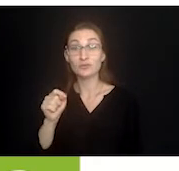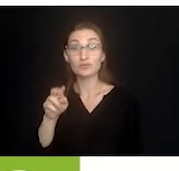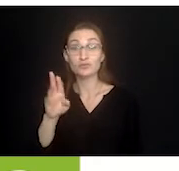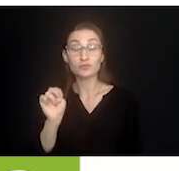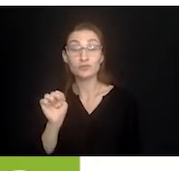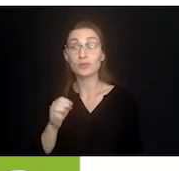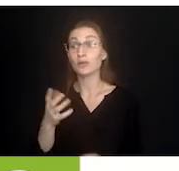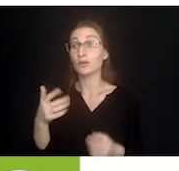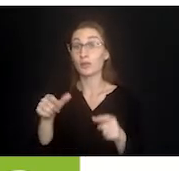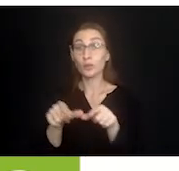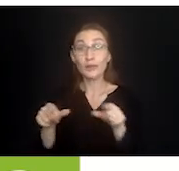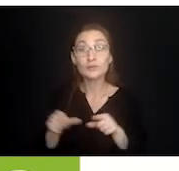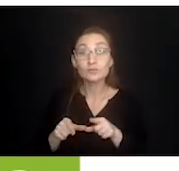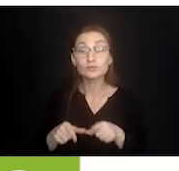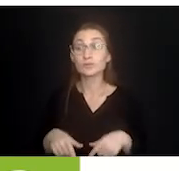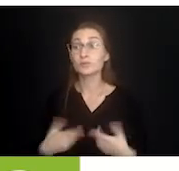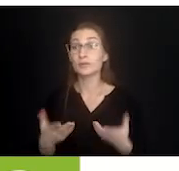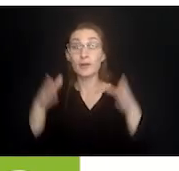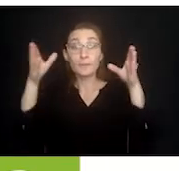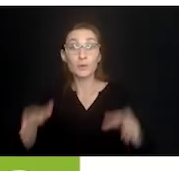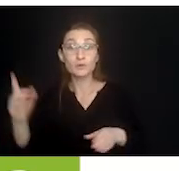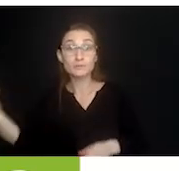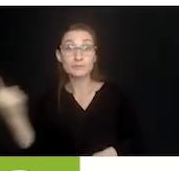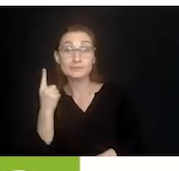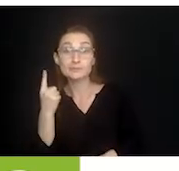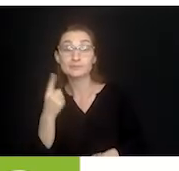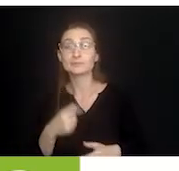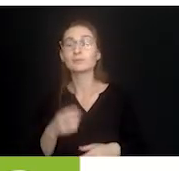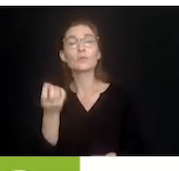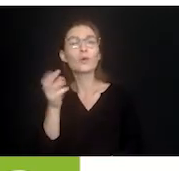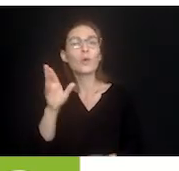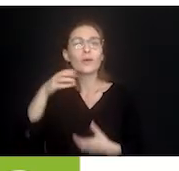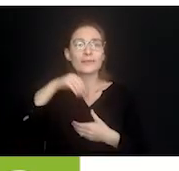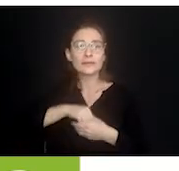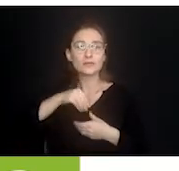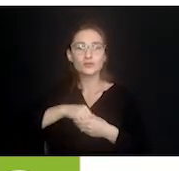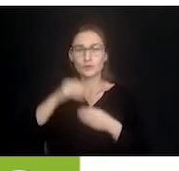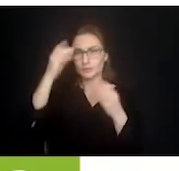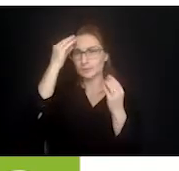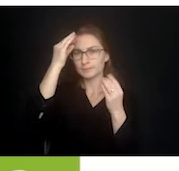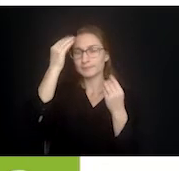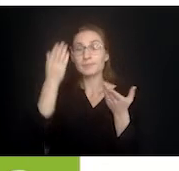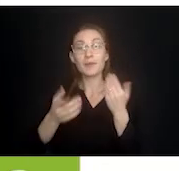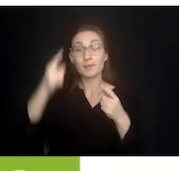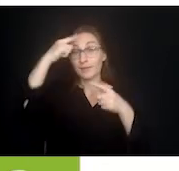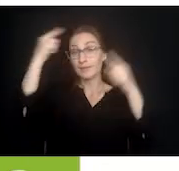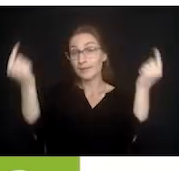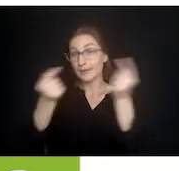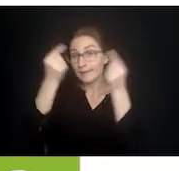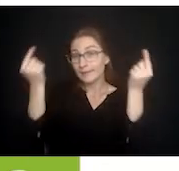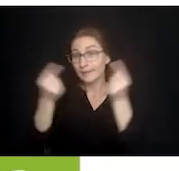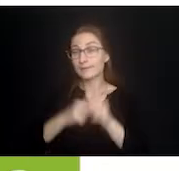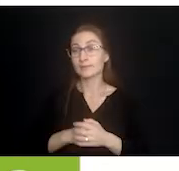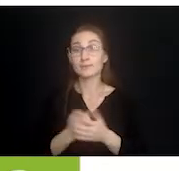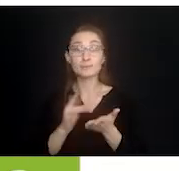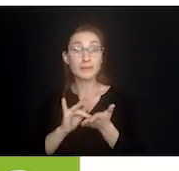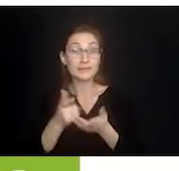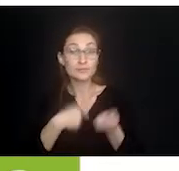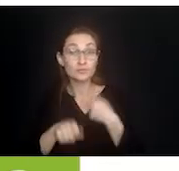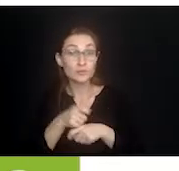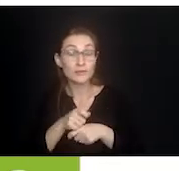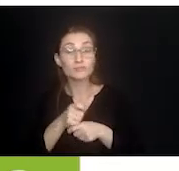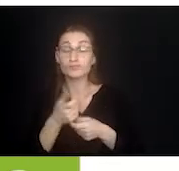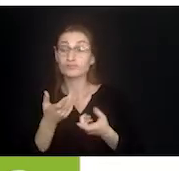words, noise, sights, textures, location, or even the presence of a certain person or animal? Or was it internal? Was he dealing